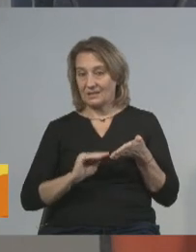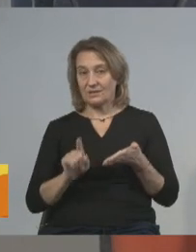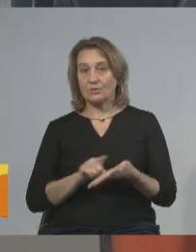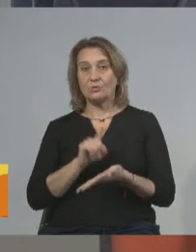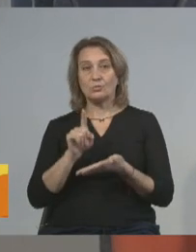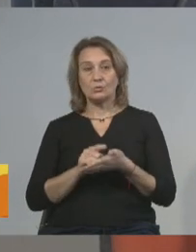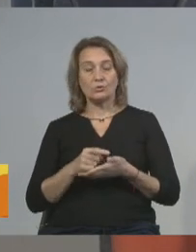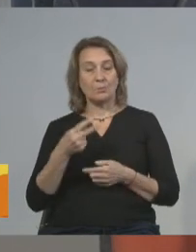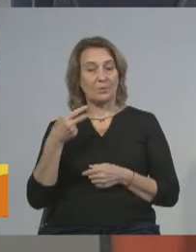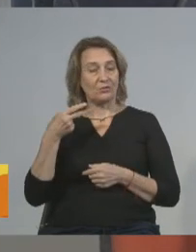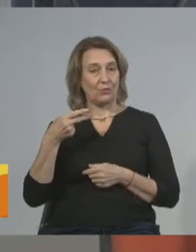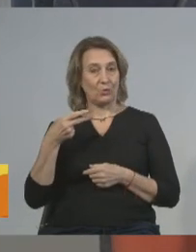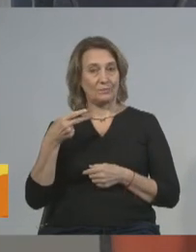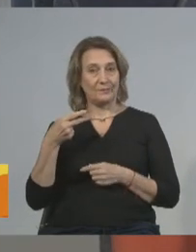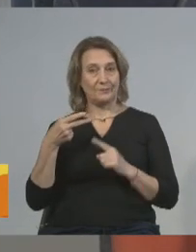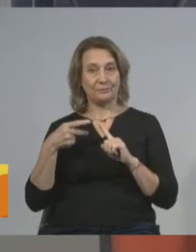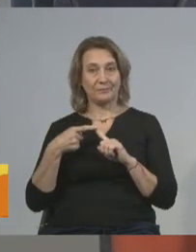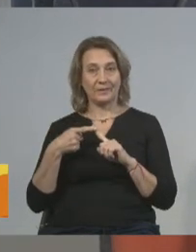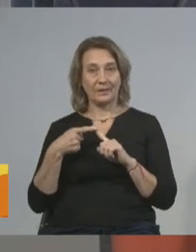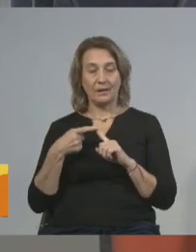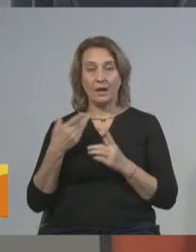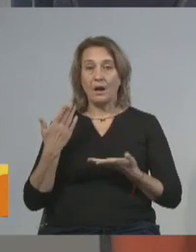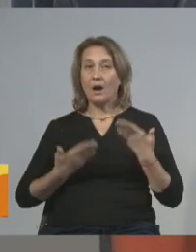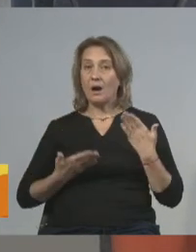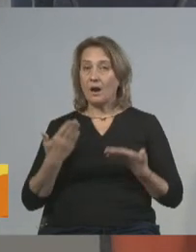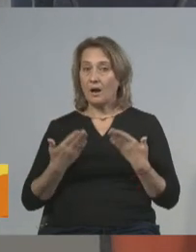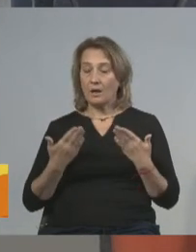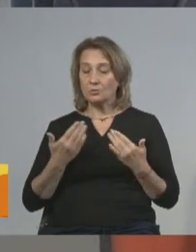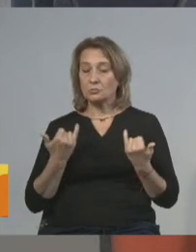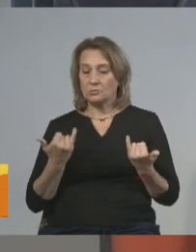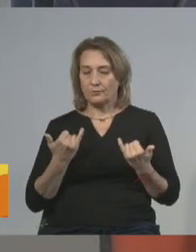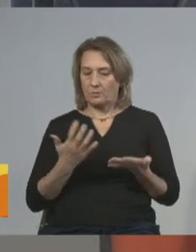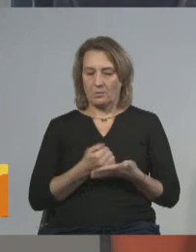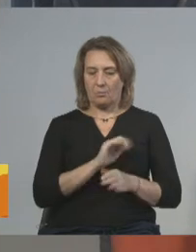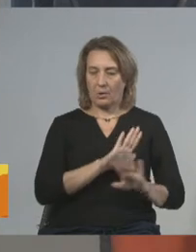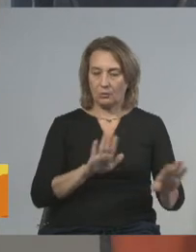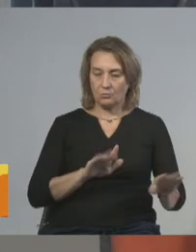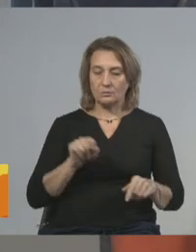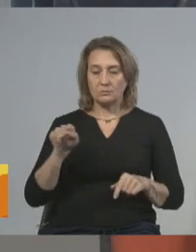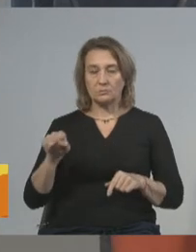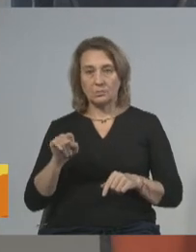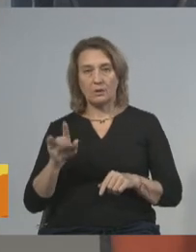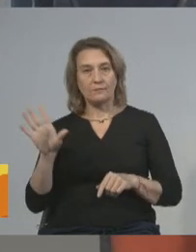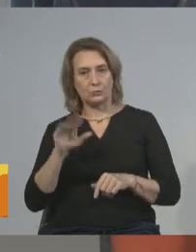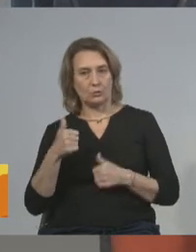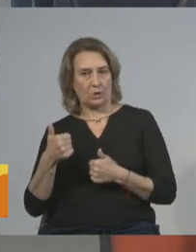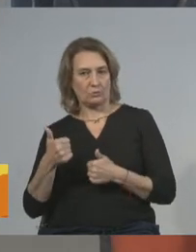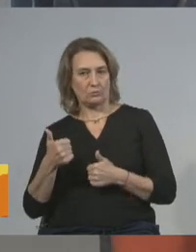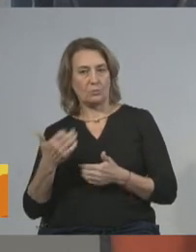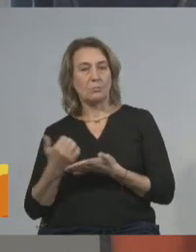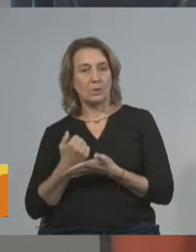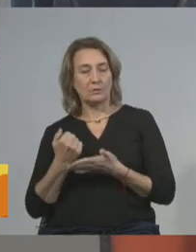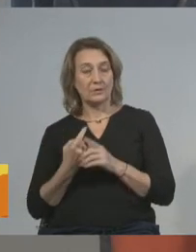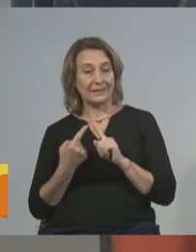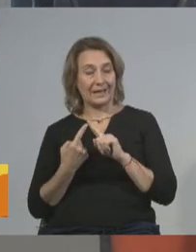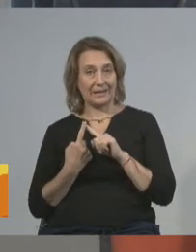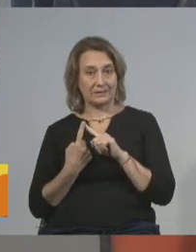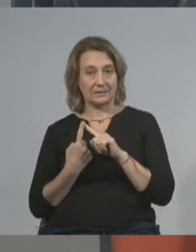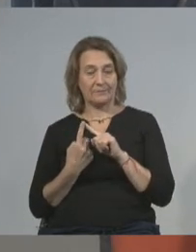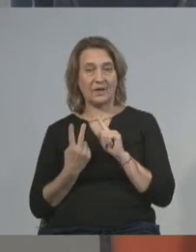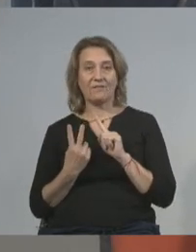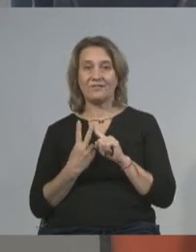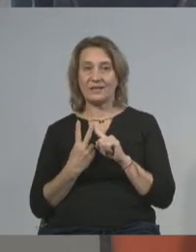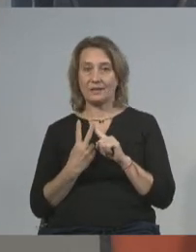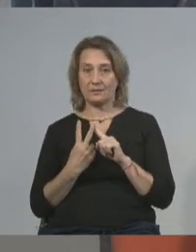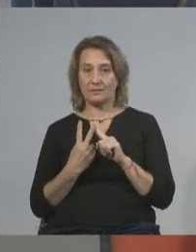ought to create it what if things go like this and if things go well